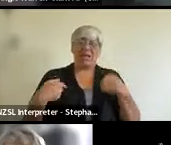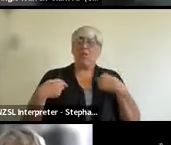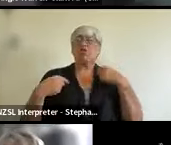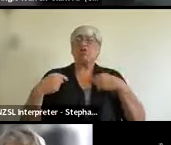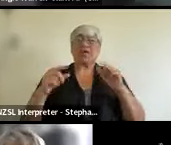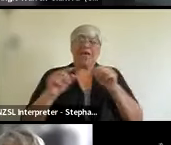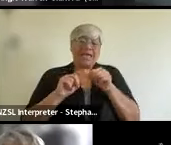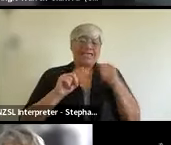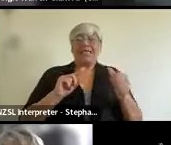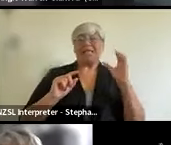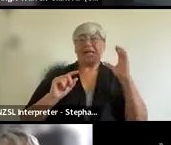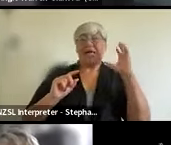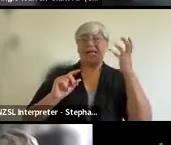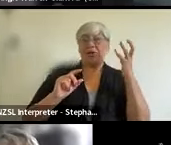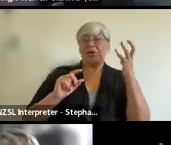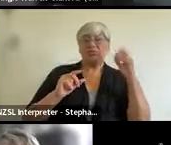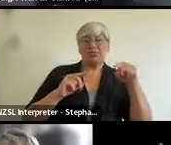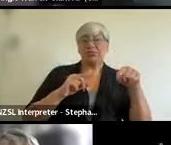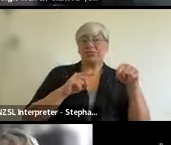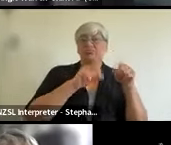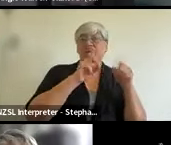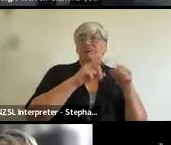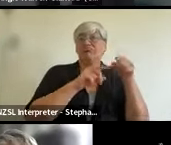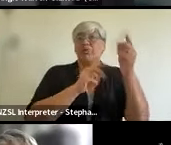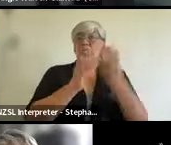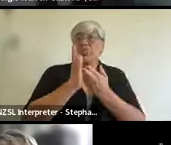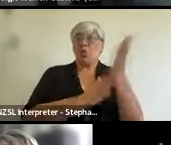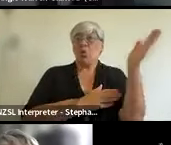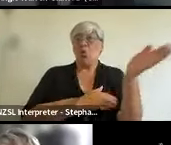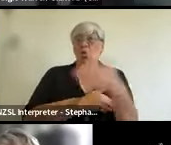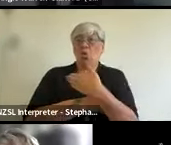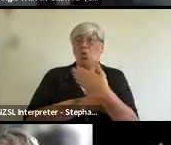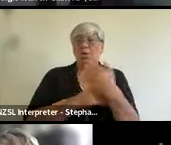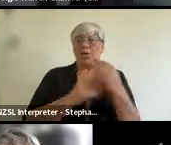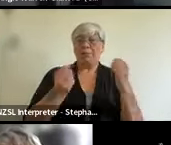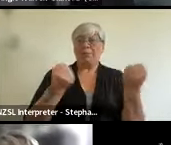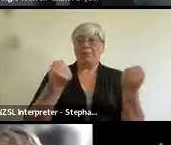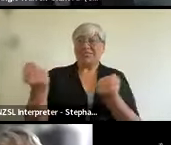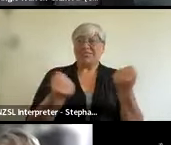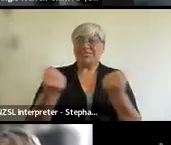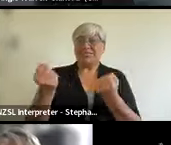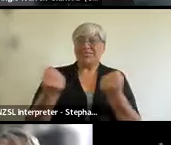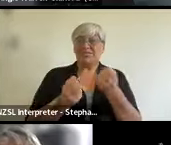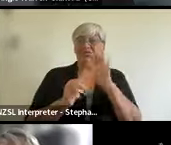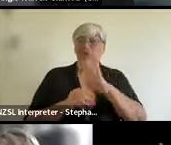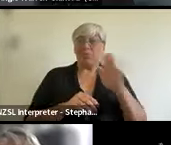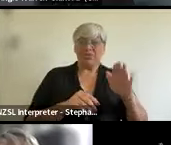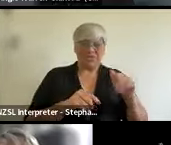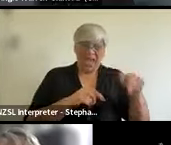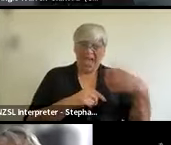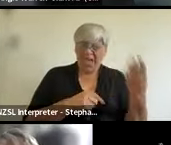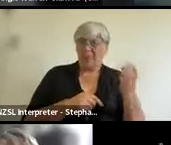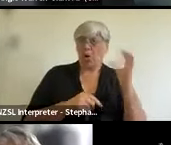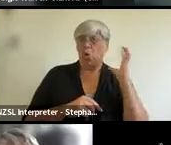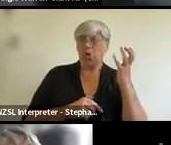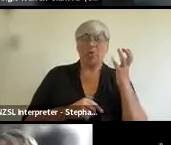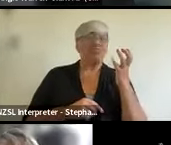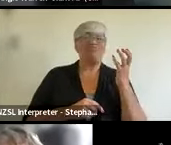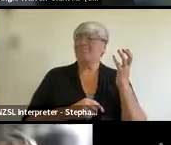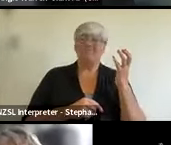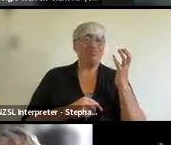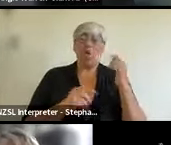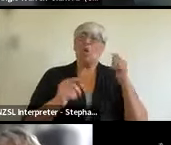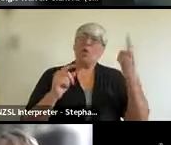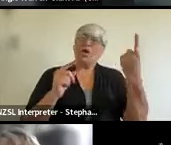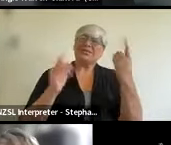have not yet been rolled out across the entire bus network. One of their senior managers told me